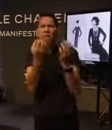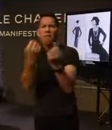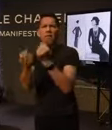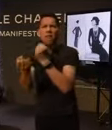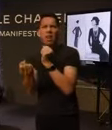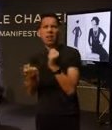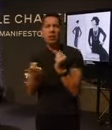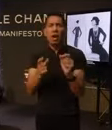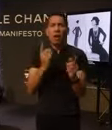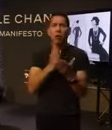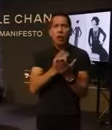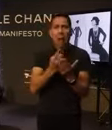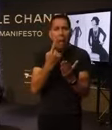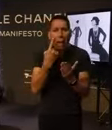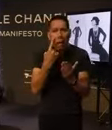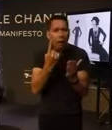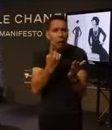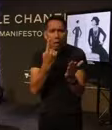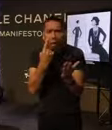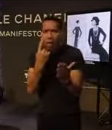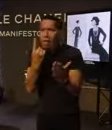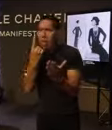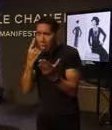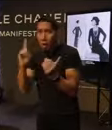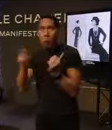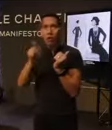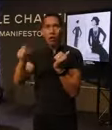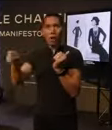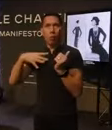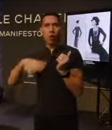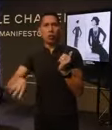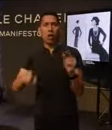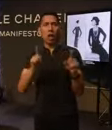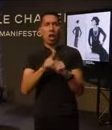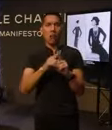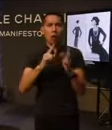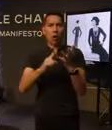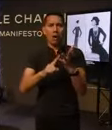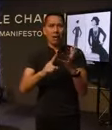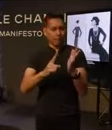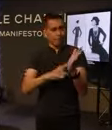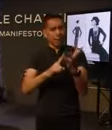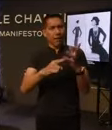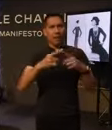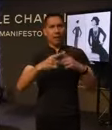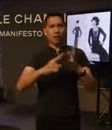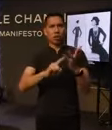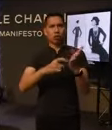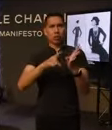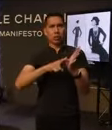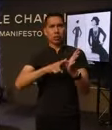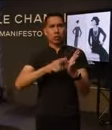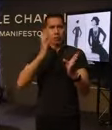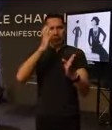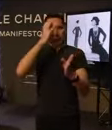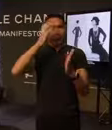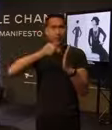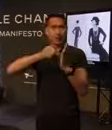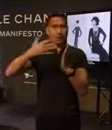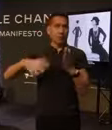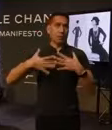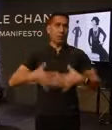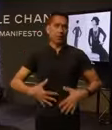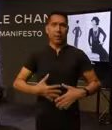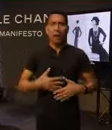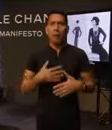is tapping into what her clientele are looking for in terms of luxury, but using that in conjunction with